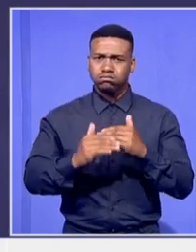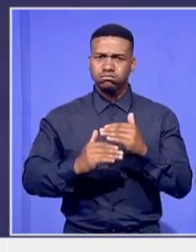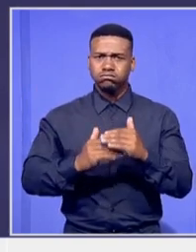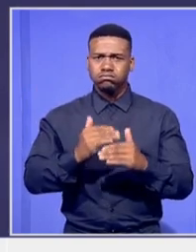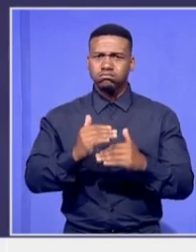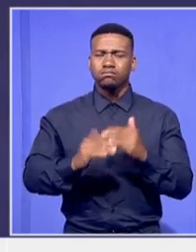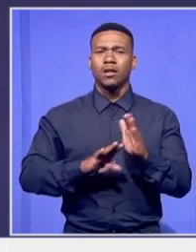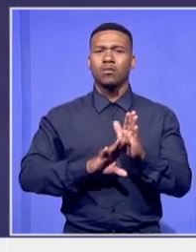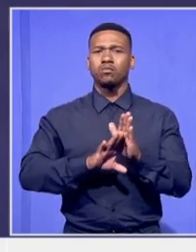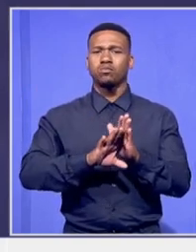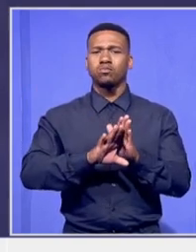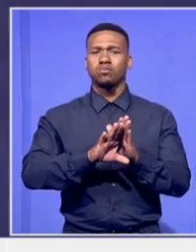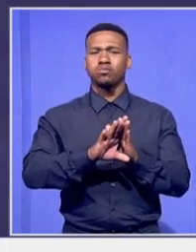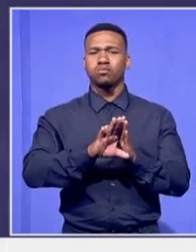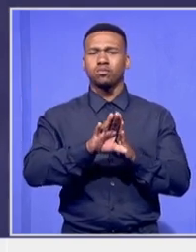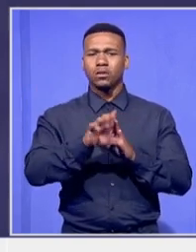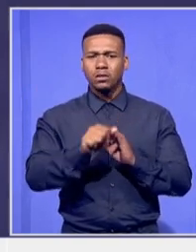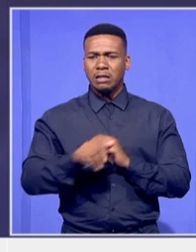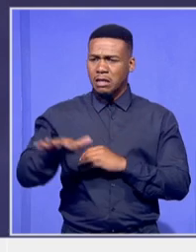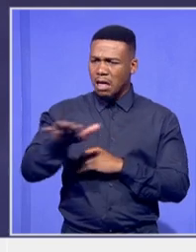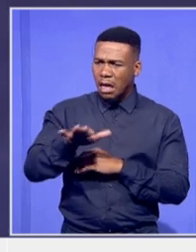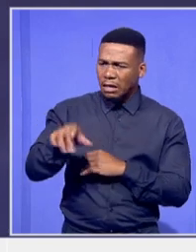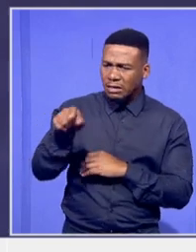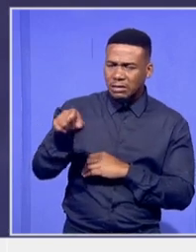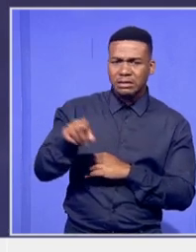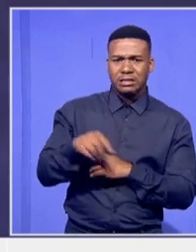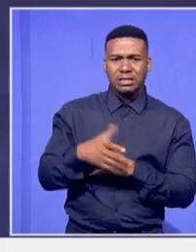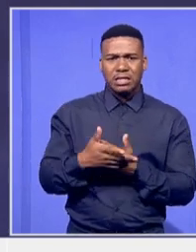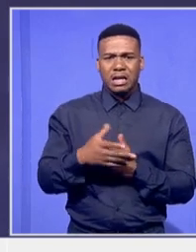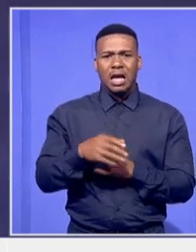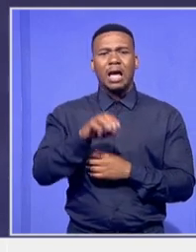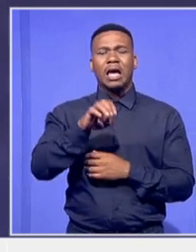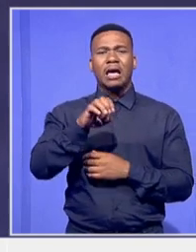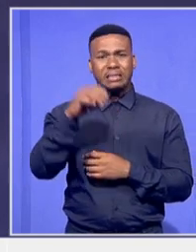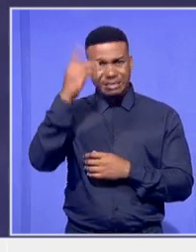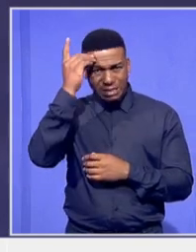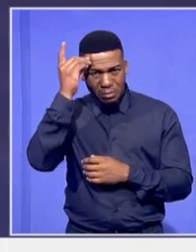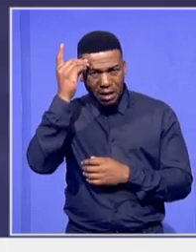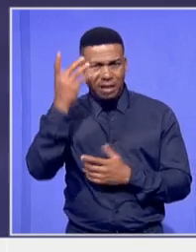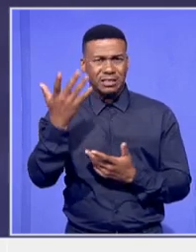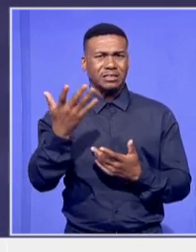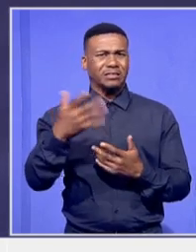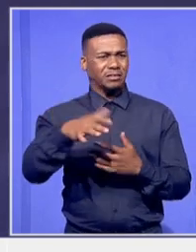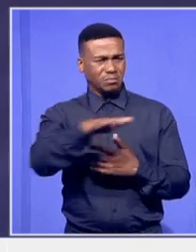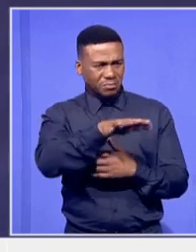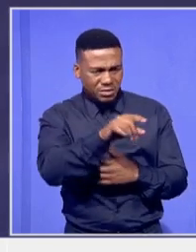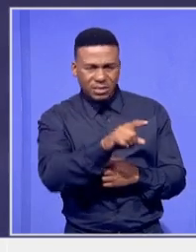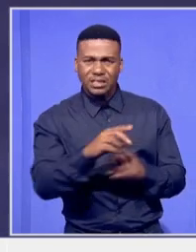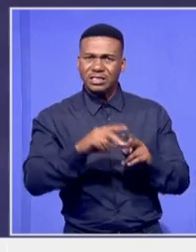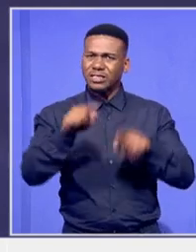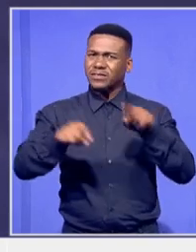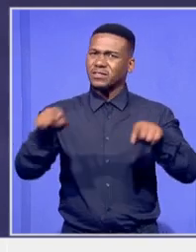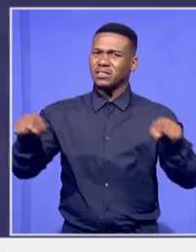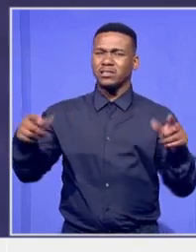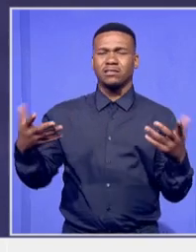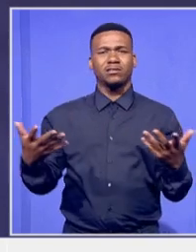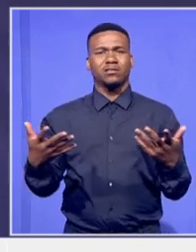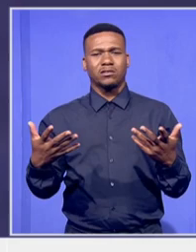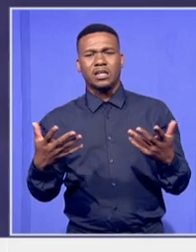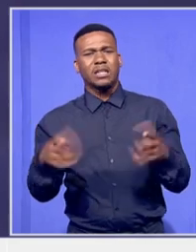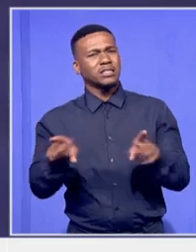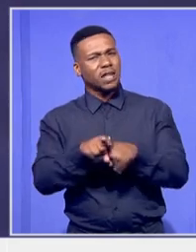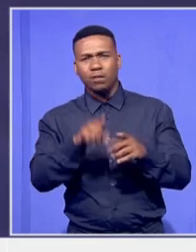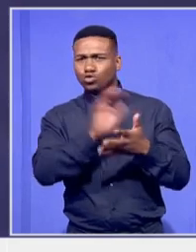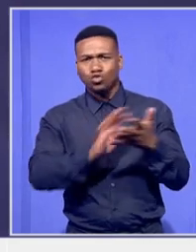Inok Mukjikima, Ditsobota, and Etsekwini all tell the same story. Democrats, more than